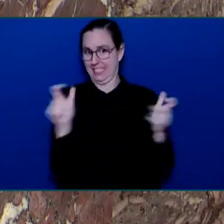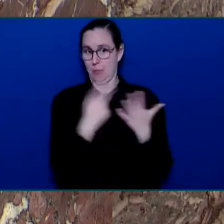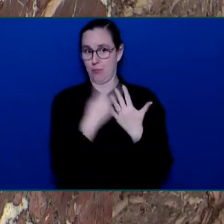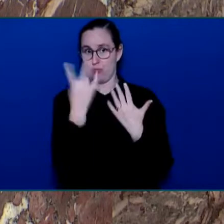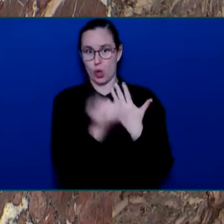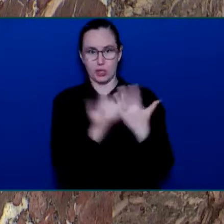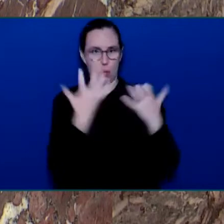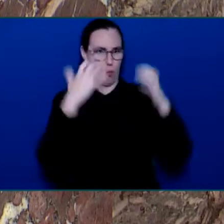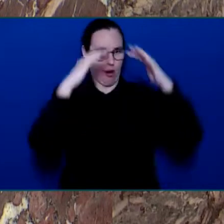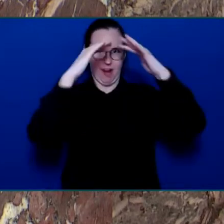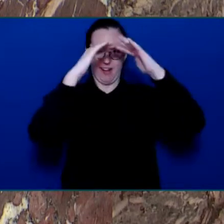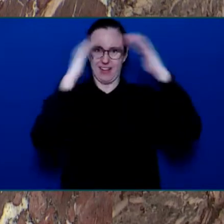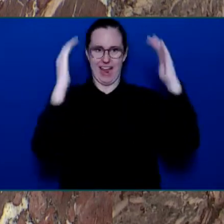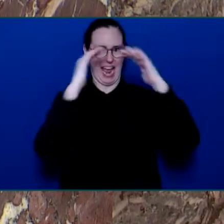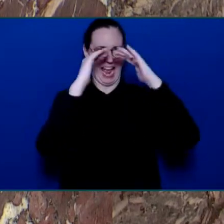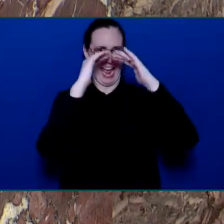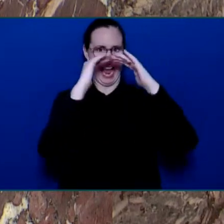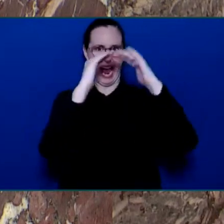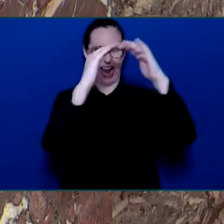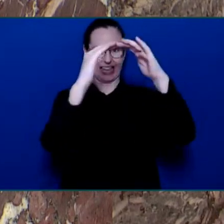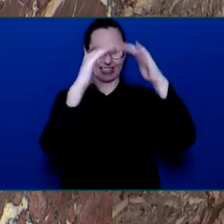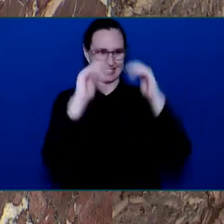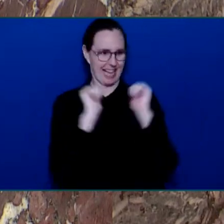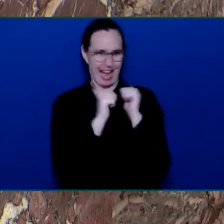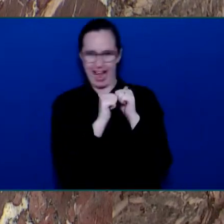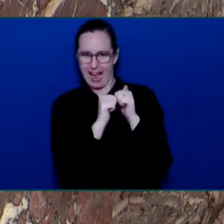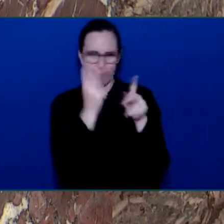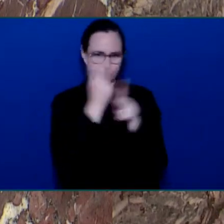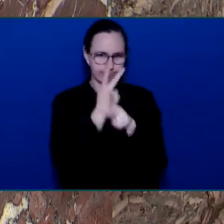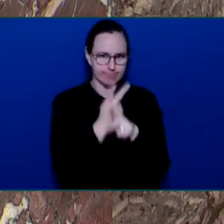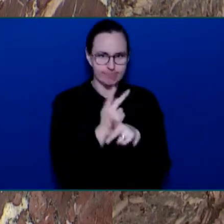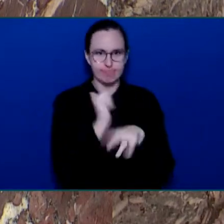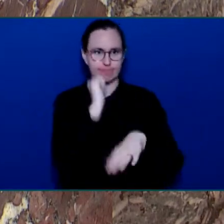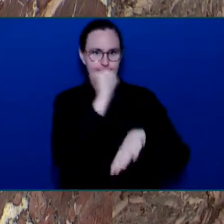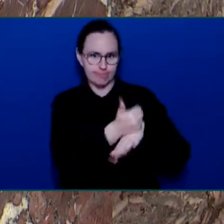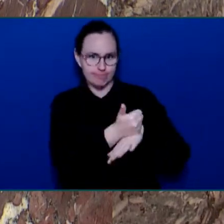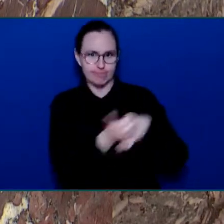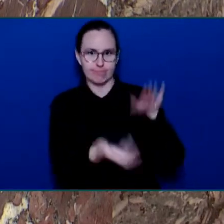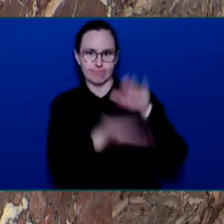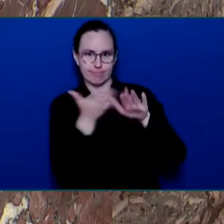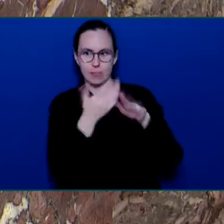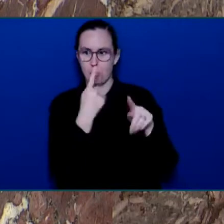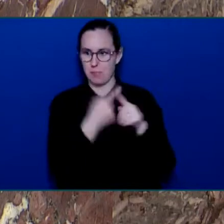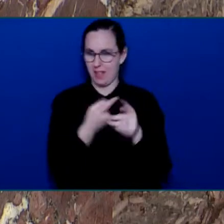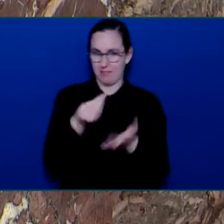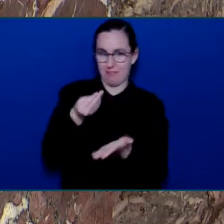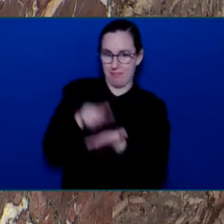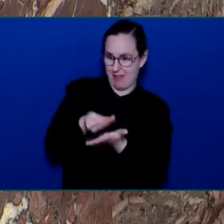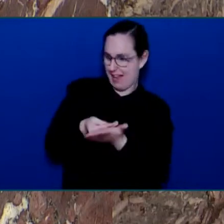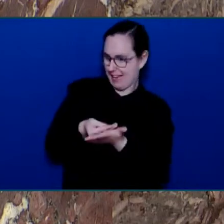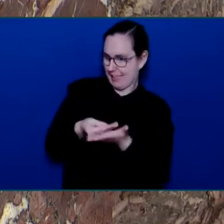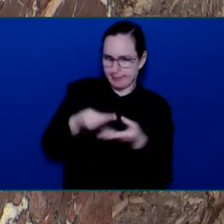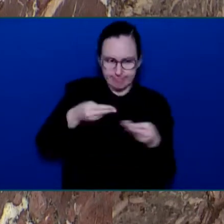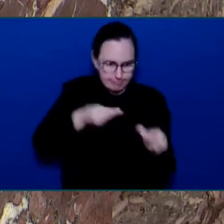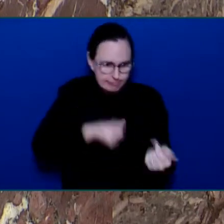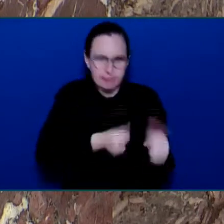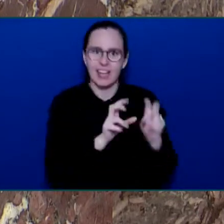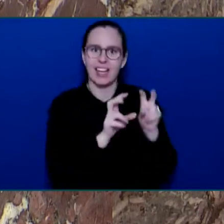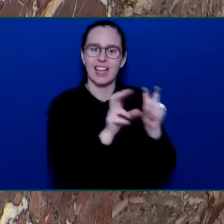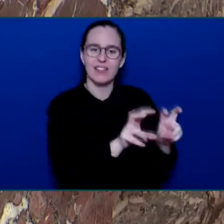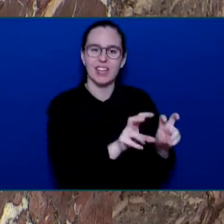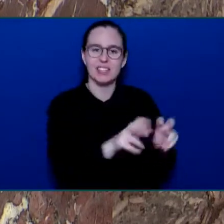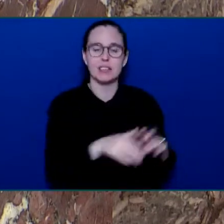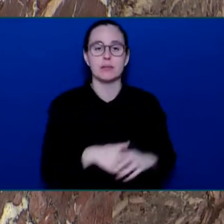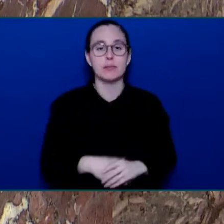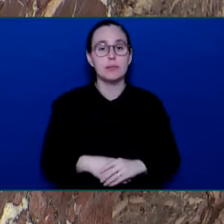and financially. Until now, the museum depended solely on ticket sales, donations, and the